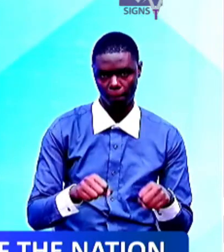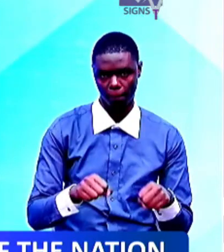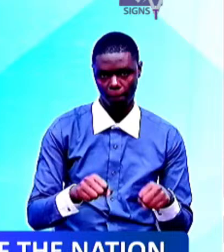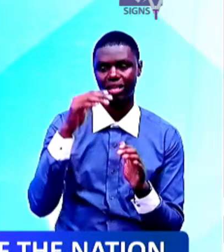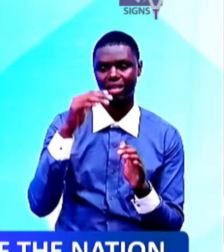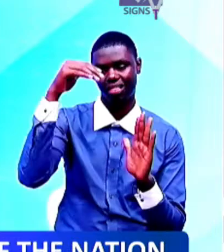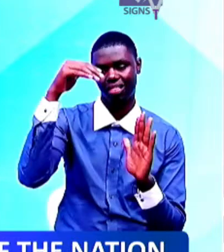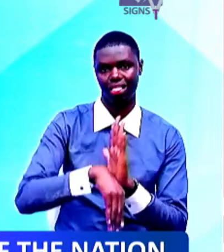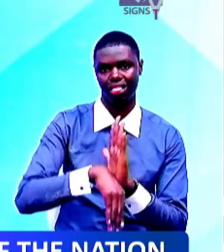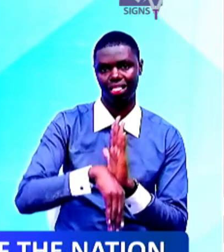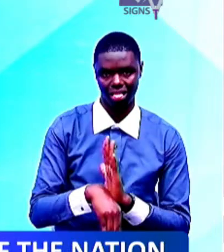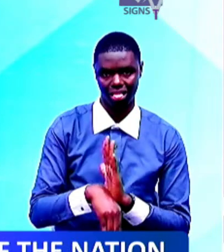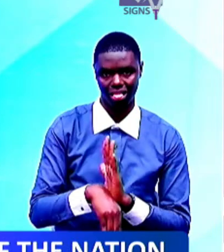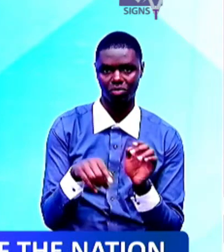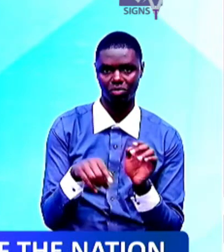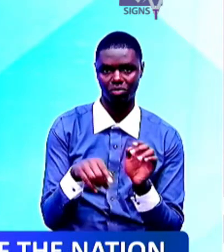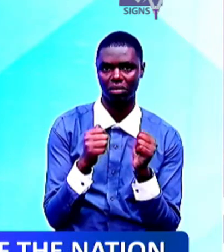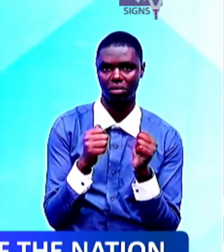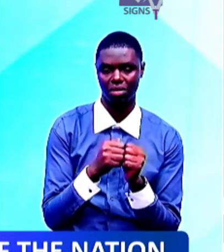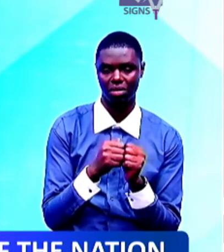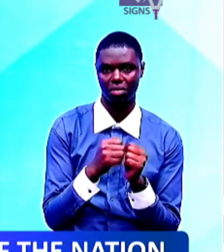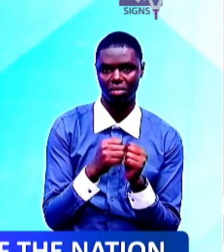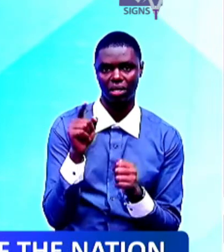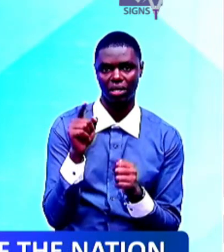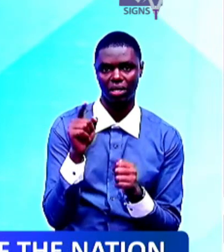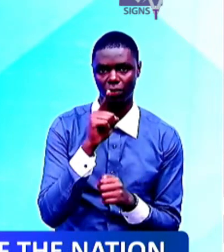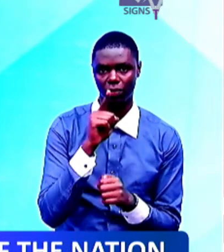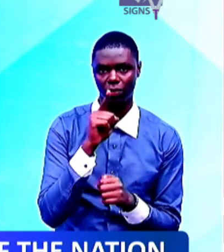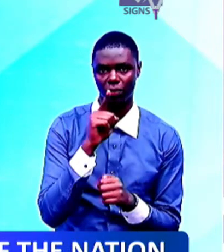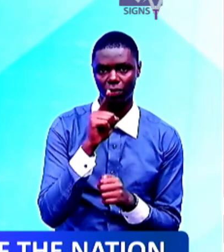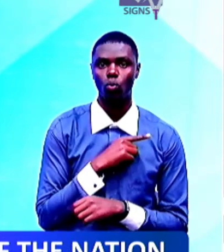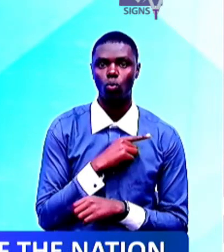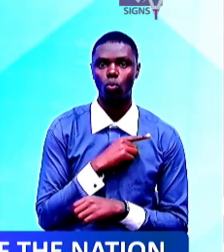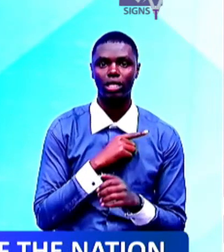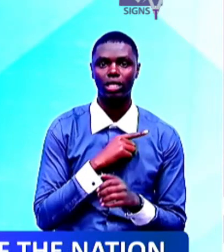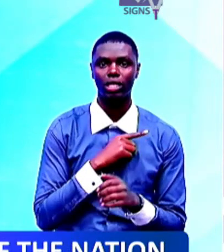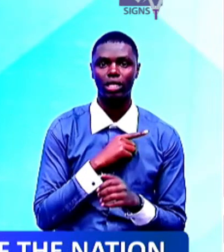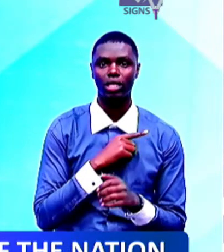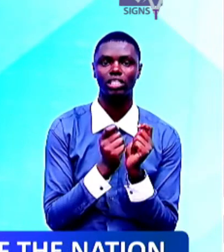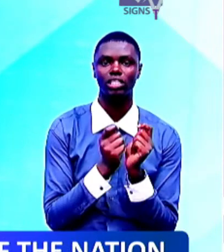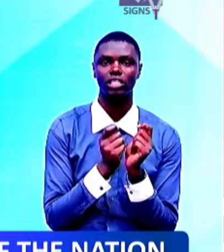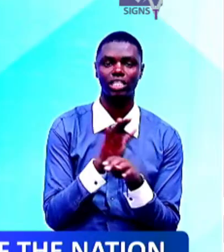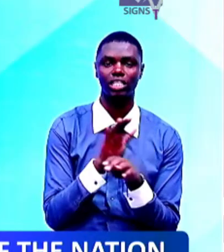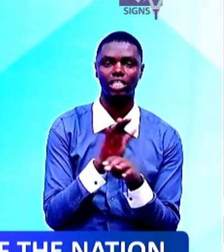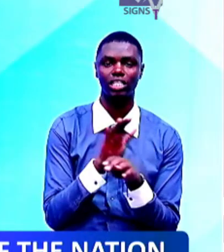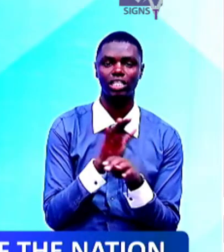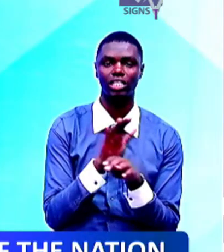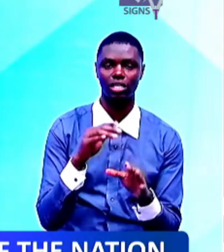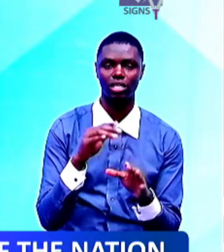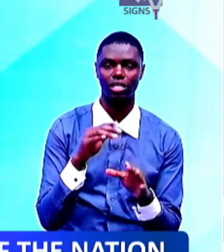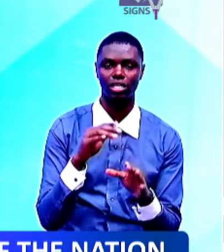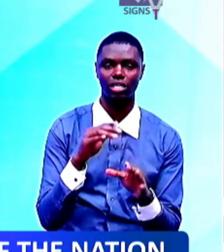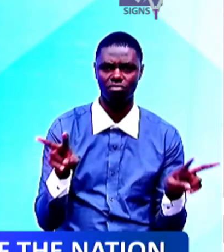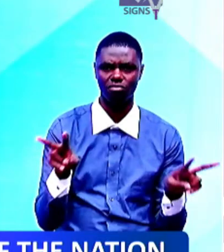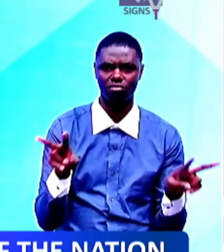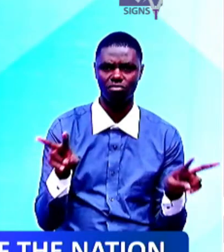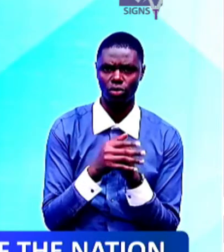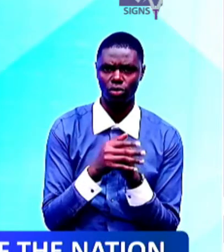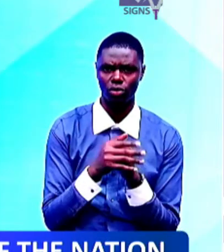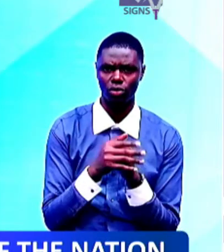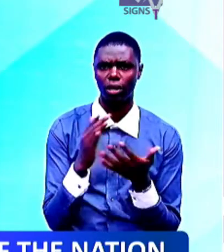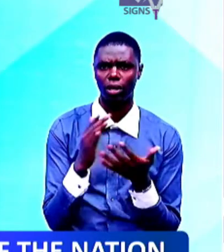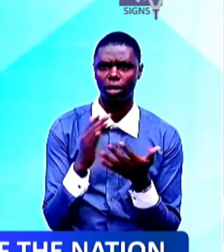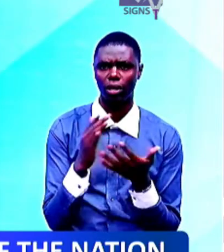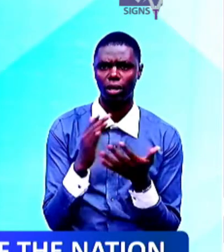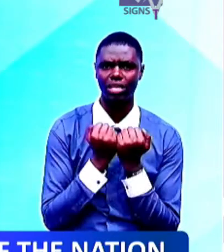getting down, it's getting broken very badly. We compromise these days on values, which is supposed to be the part of the driving